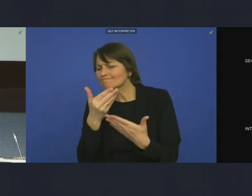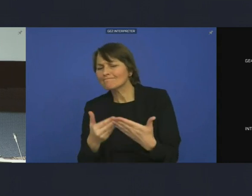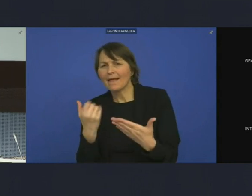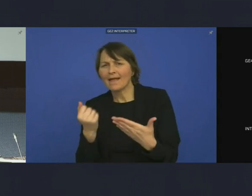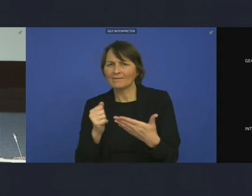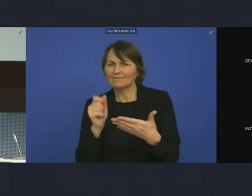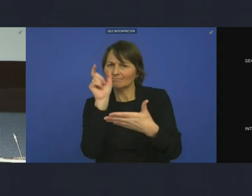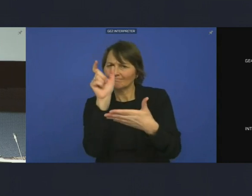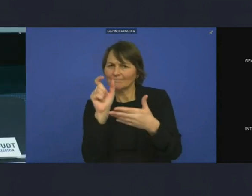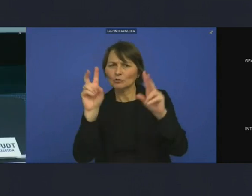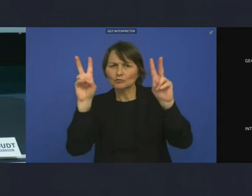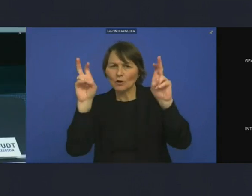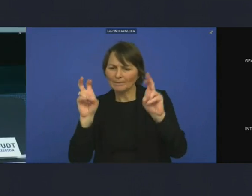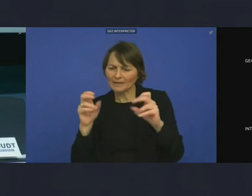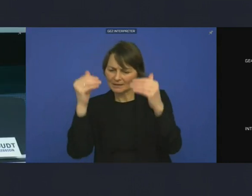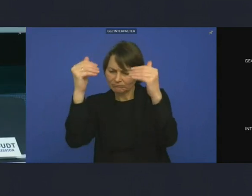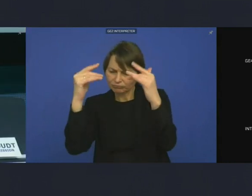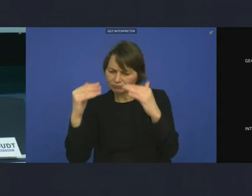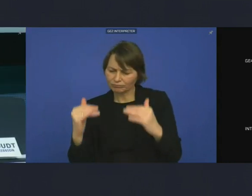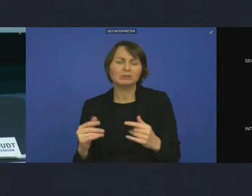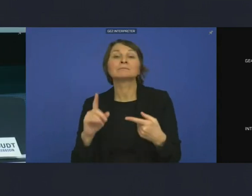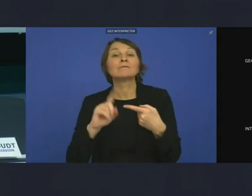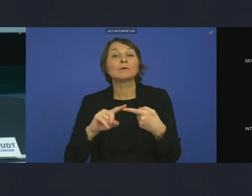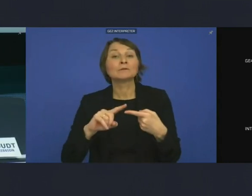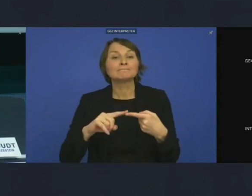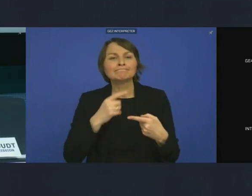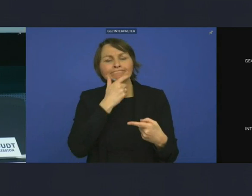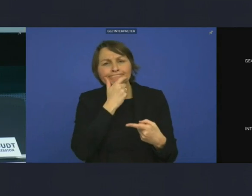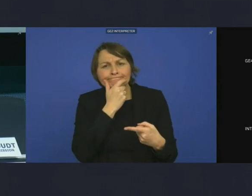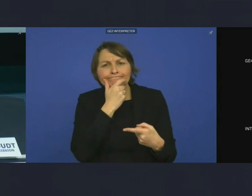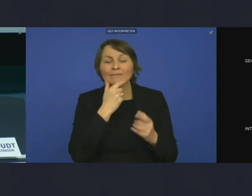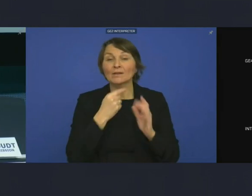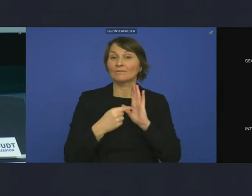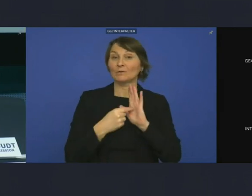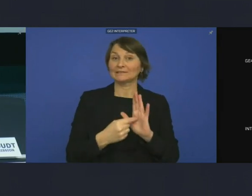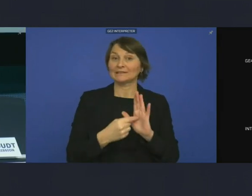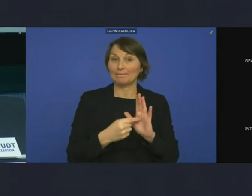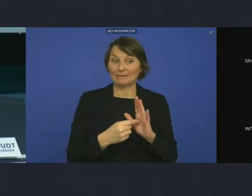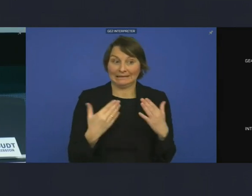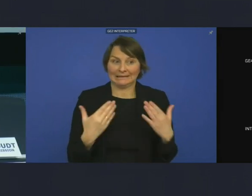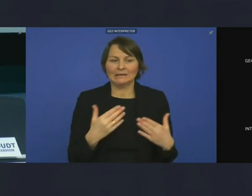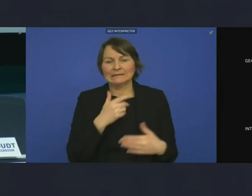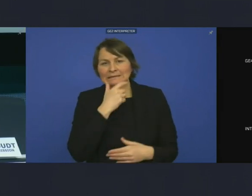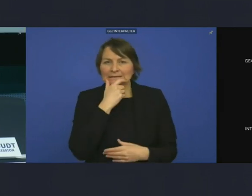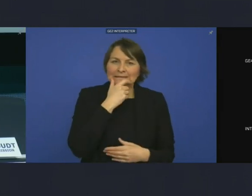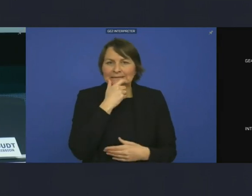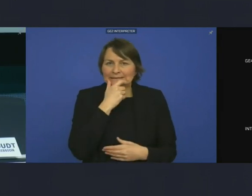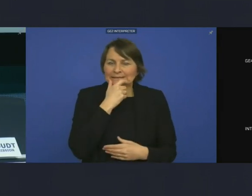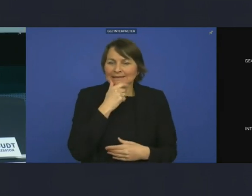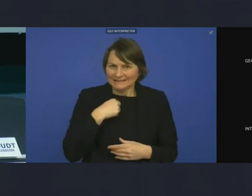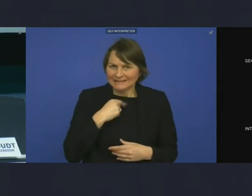one hand, of course, how to overcome the difficulties that we're still facing because of the COVID-19 pandemic